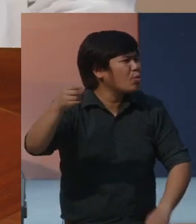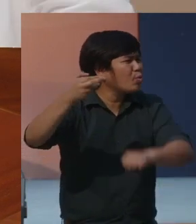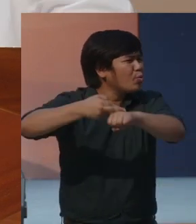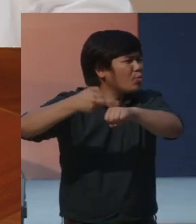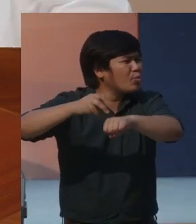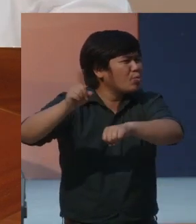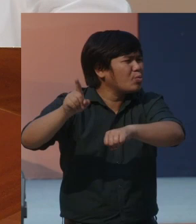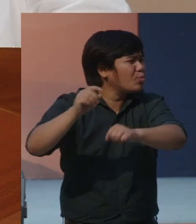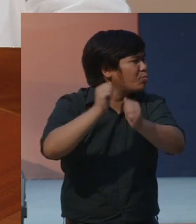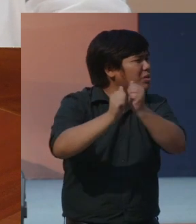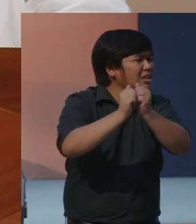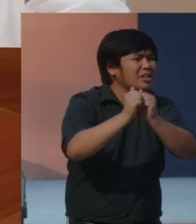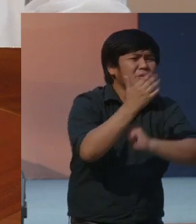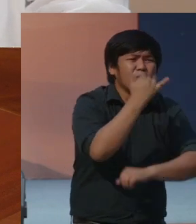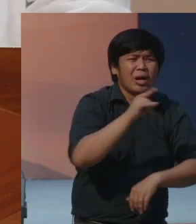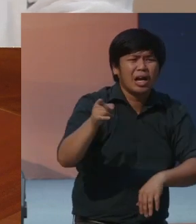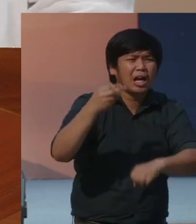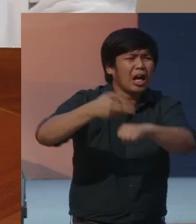stones mean to you?